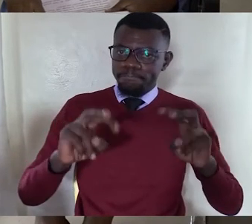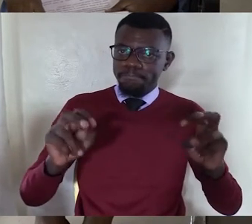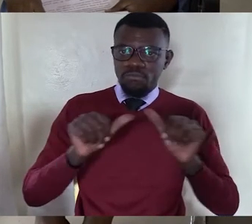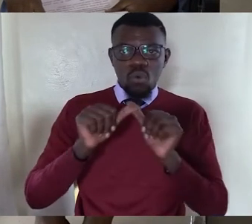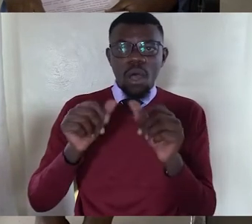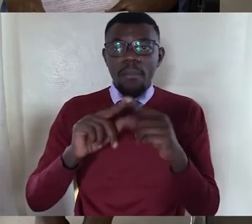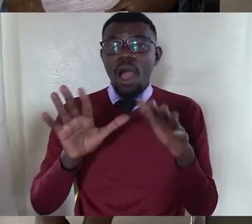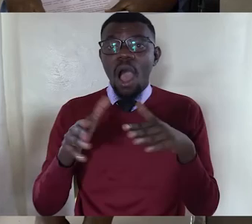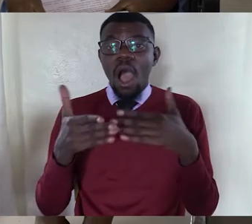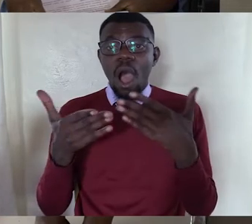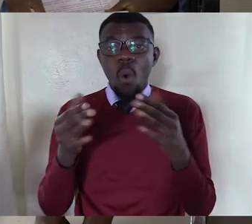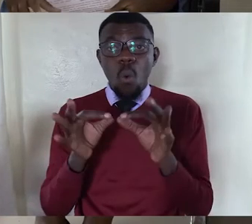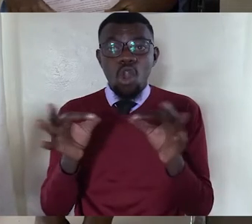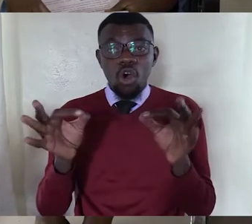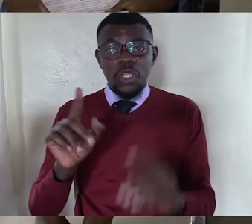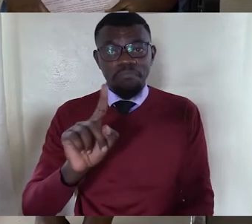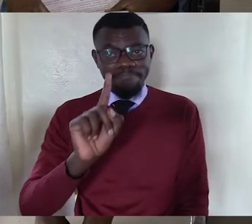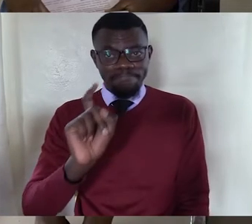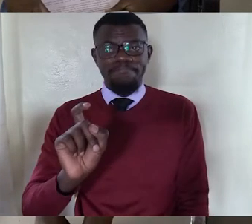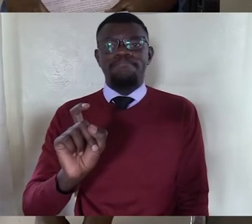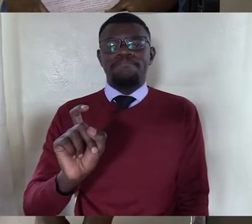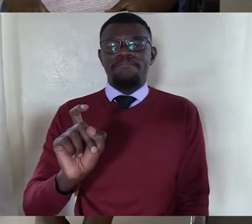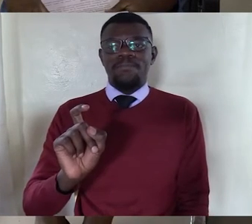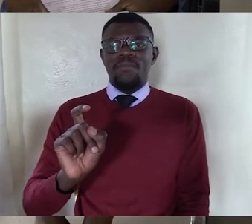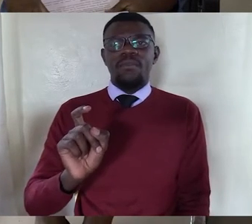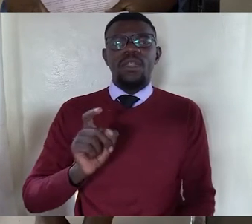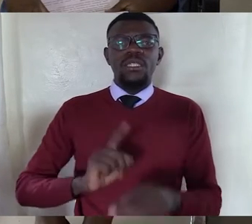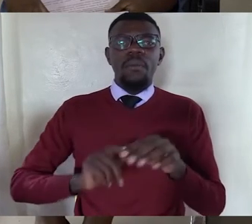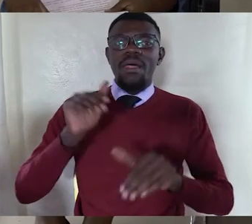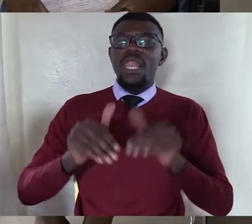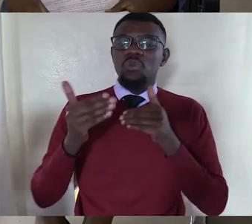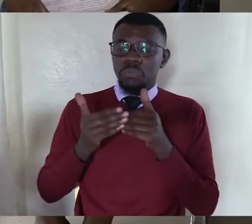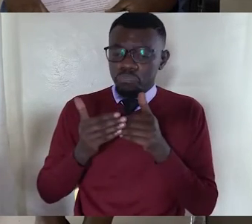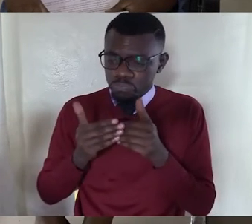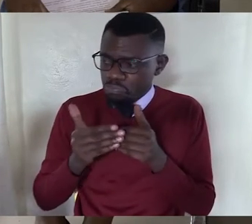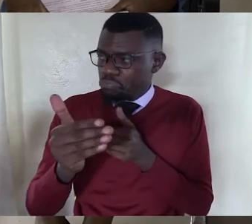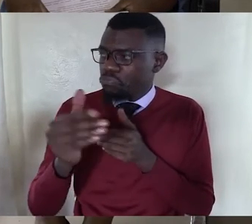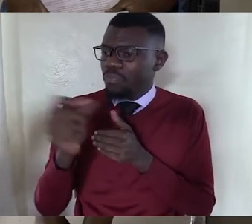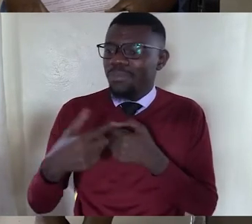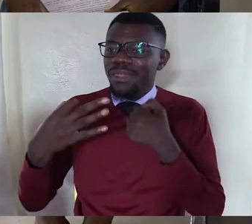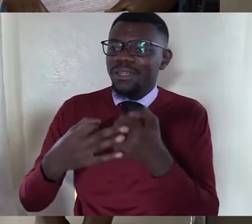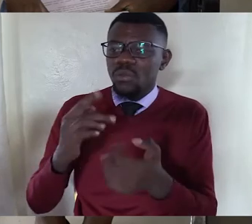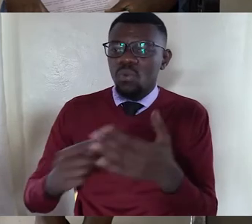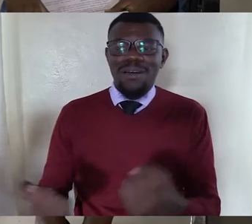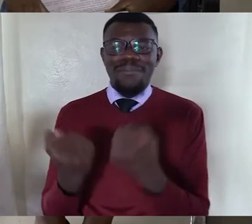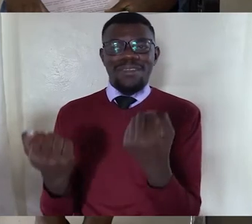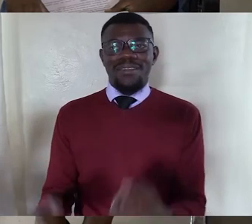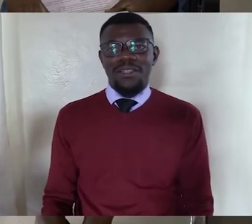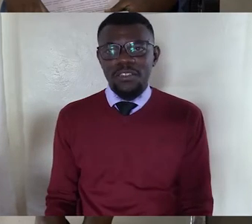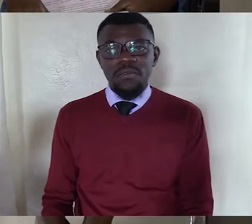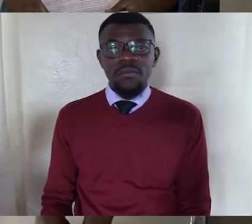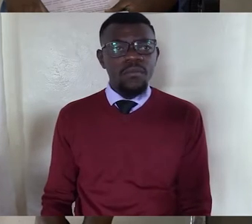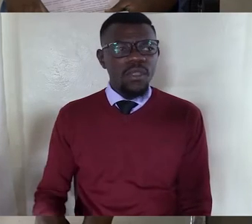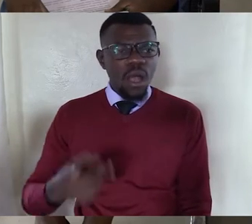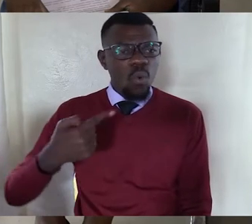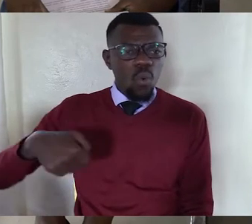is, for how long? So by the time we are having that election in August, what has happened? So is it that we are going